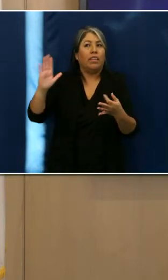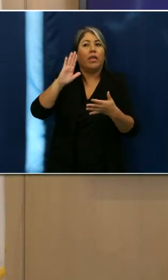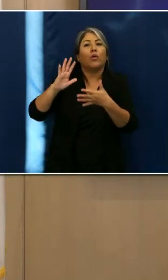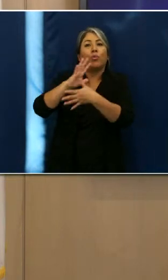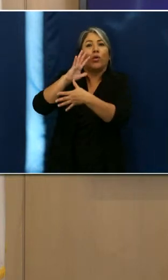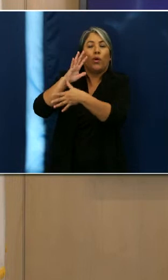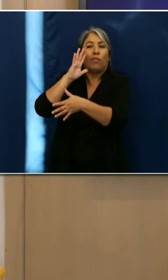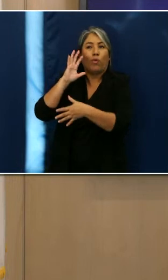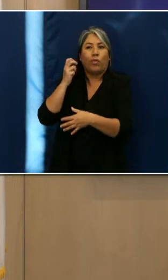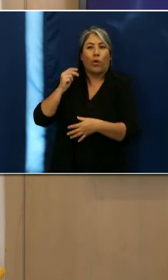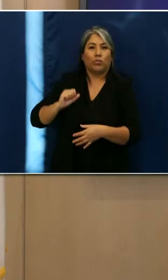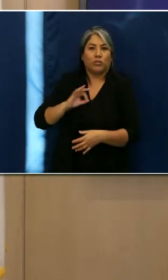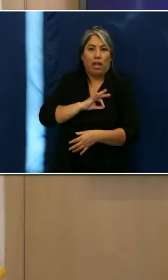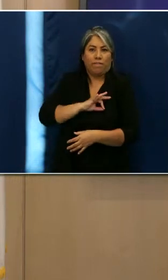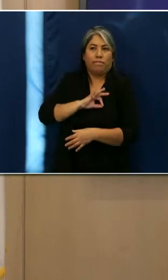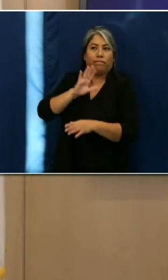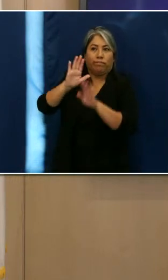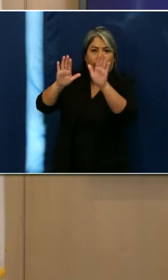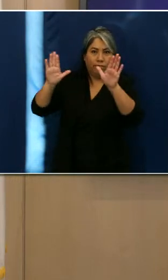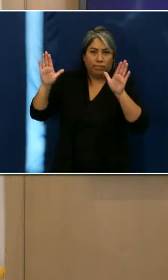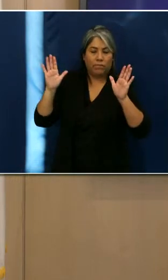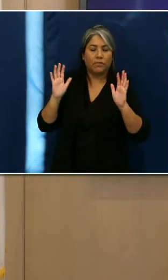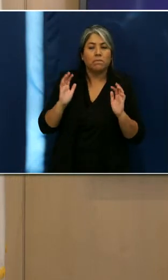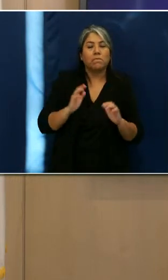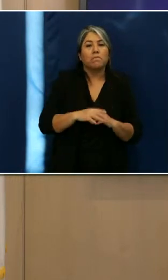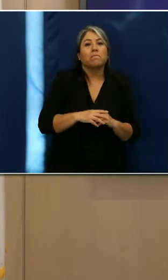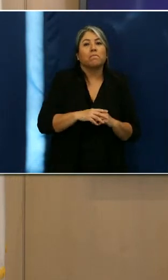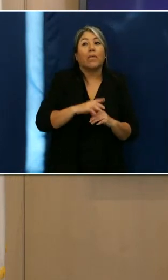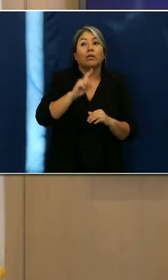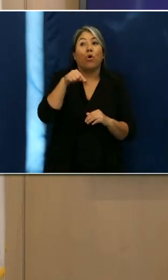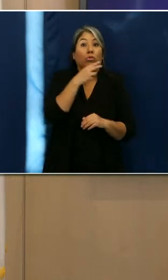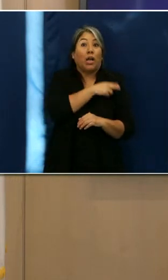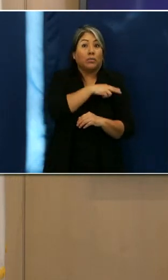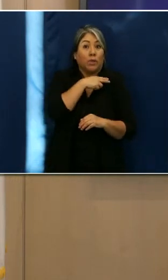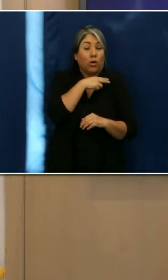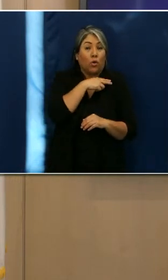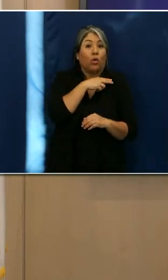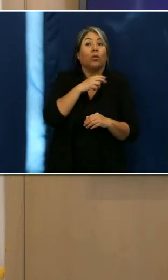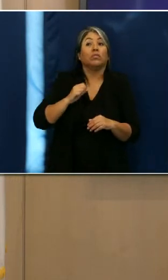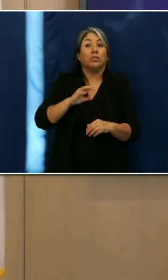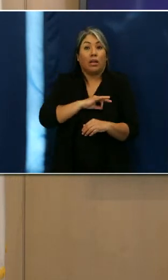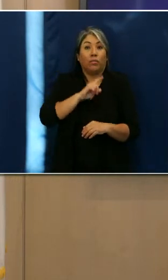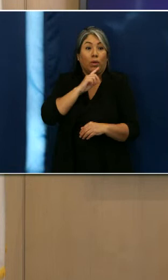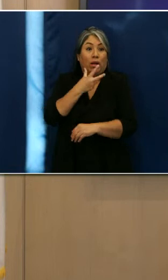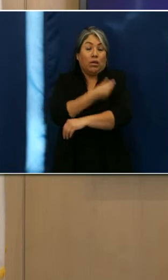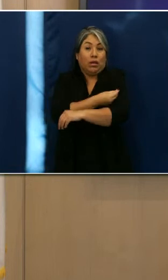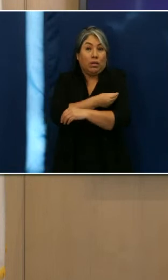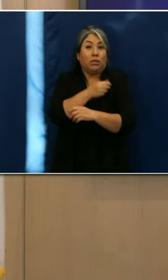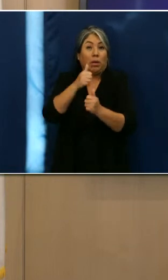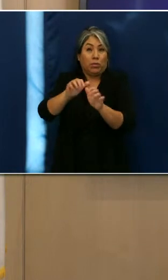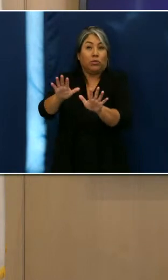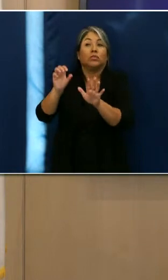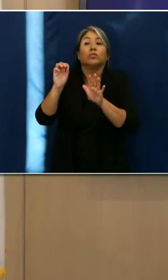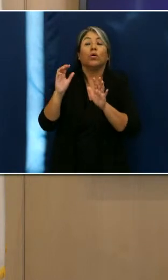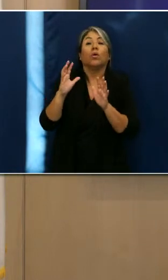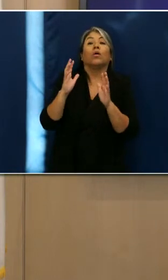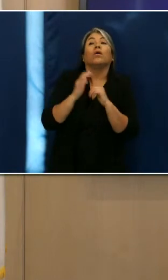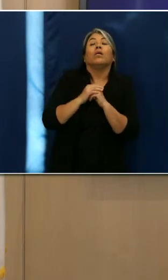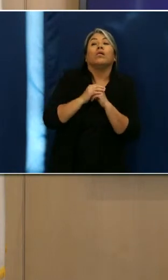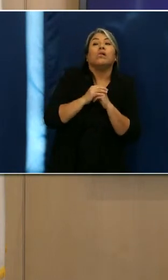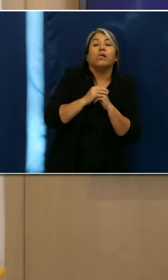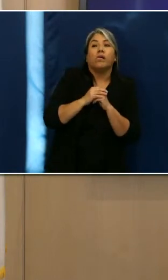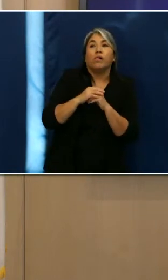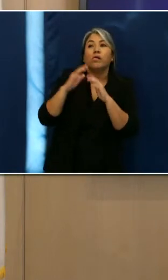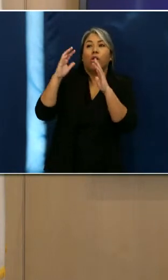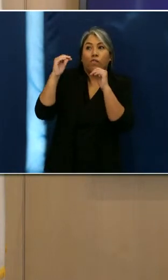own staff. As mentioned at this point, it's only hospital personnel that are being vaccinated, and we hope to be able to meet that need and move